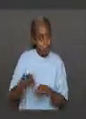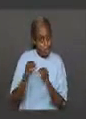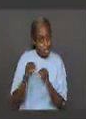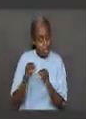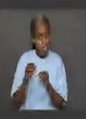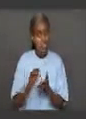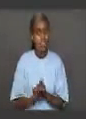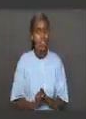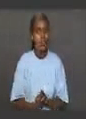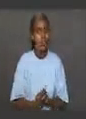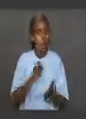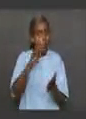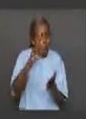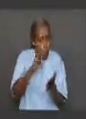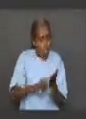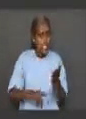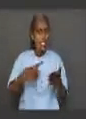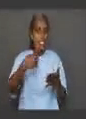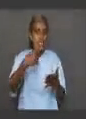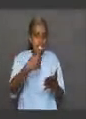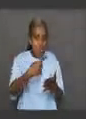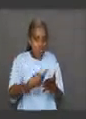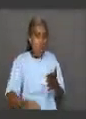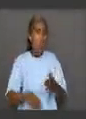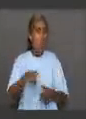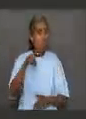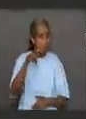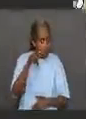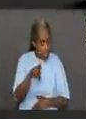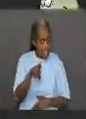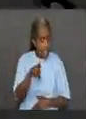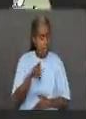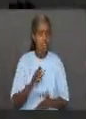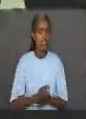Students, what is the value of x?